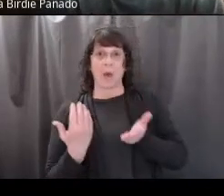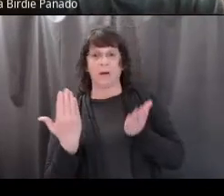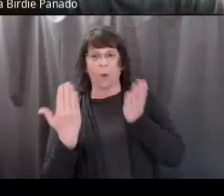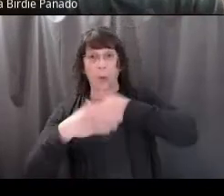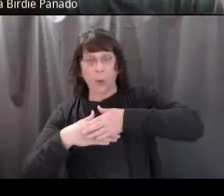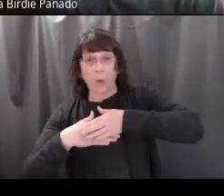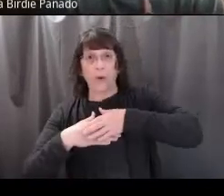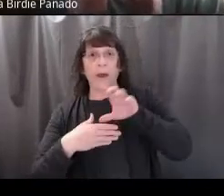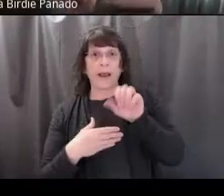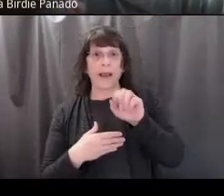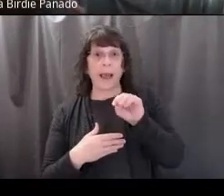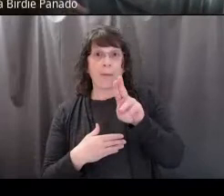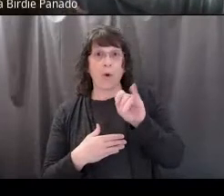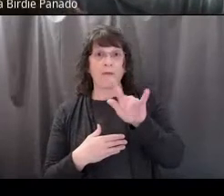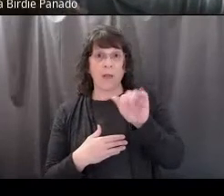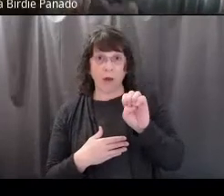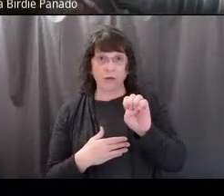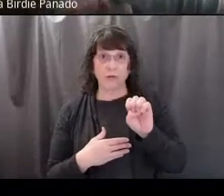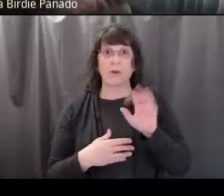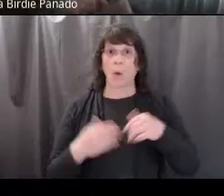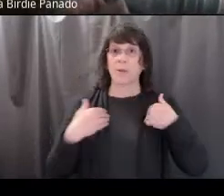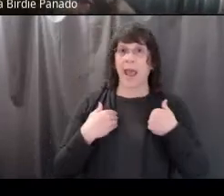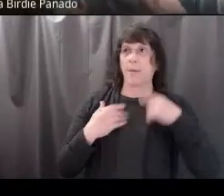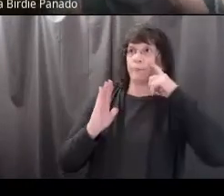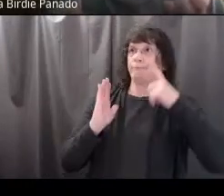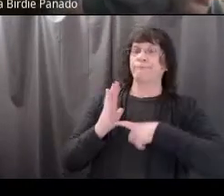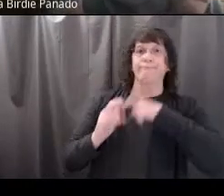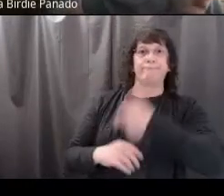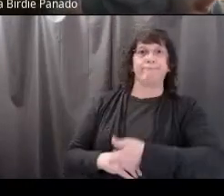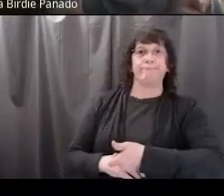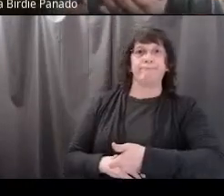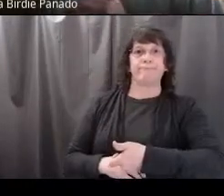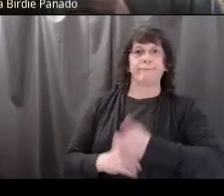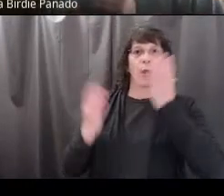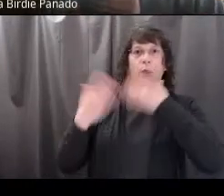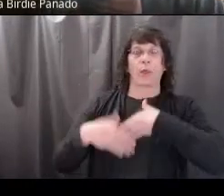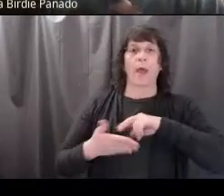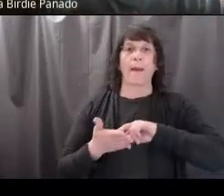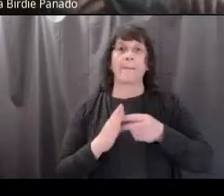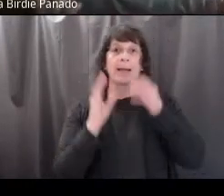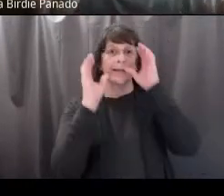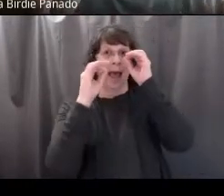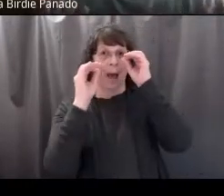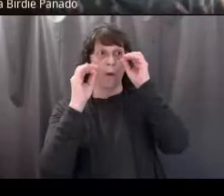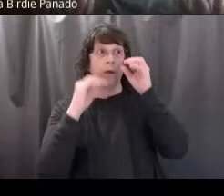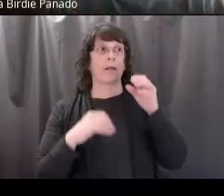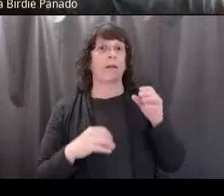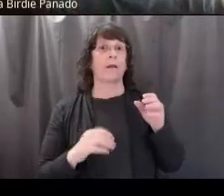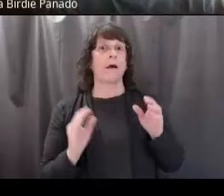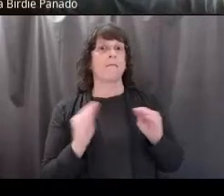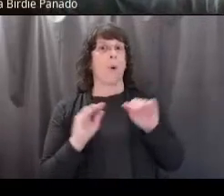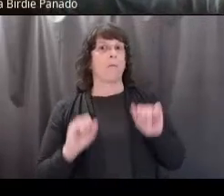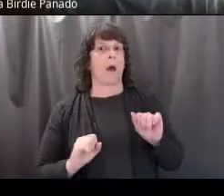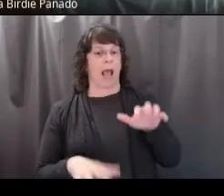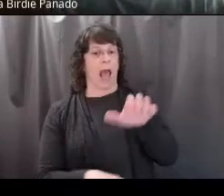this, those animals are less likely to spot the owl, and the owl is more likely